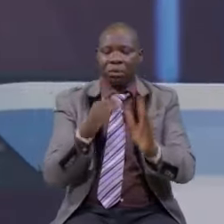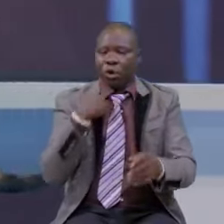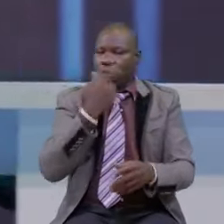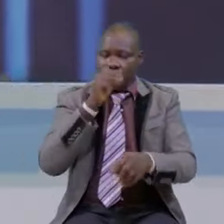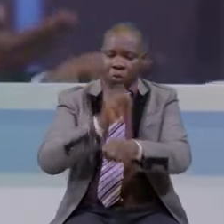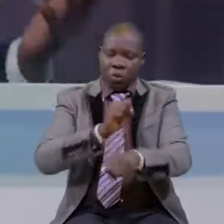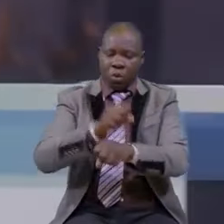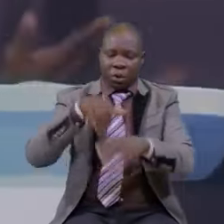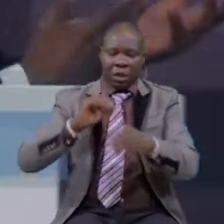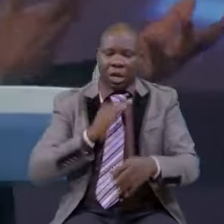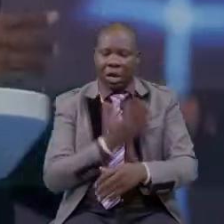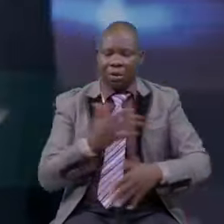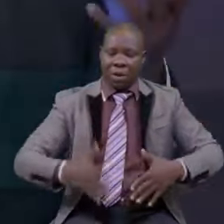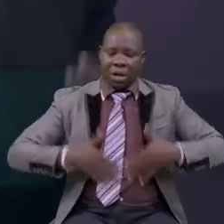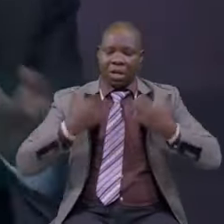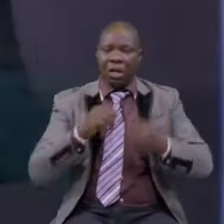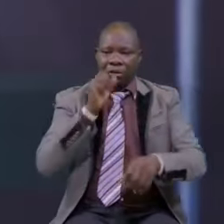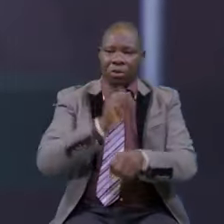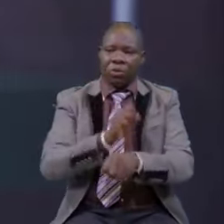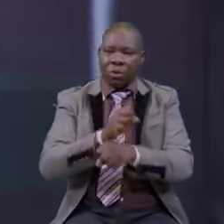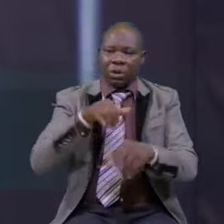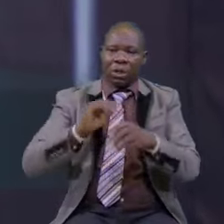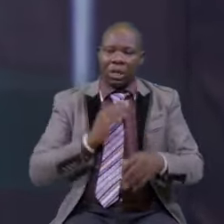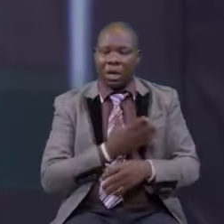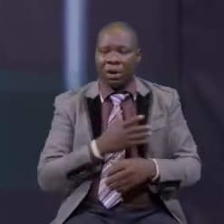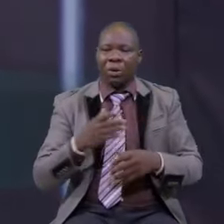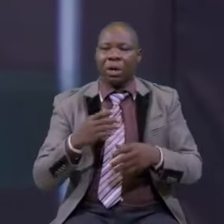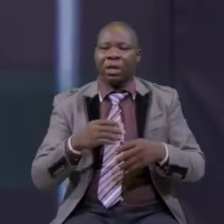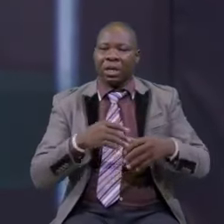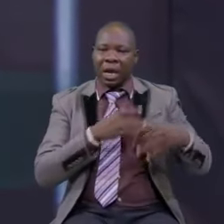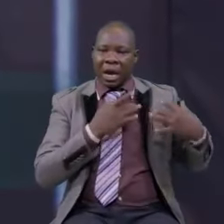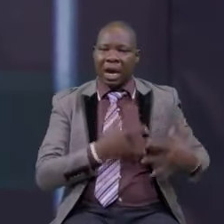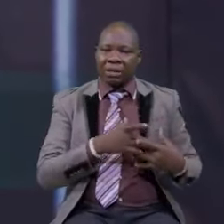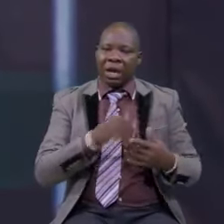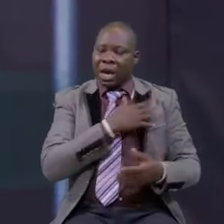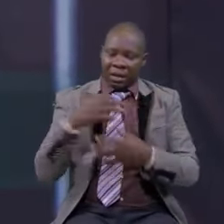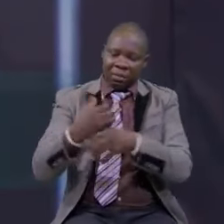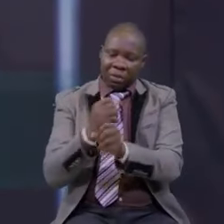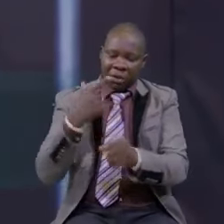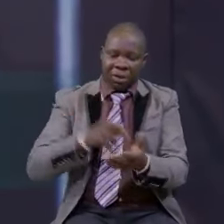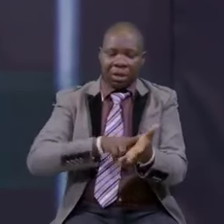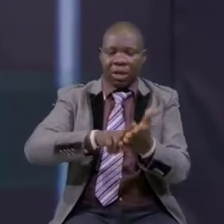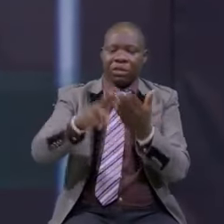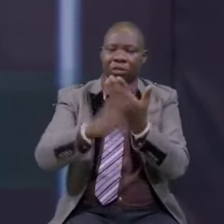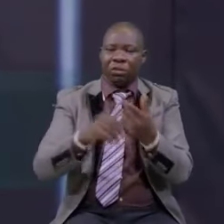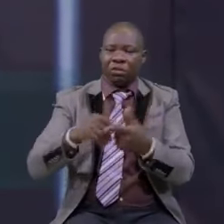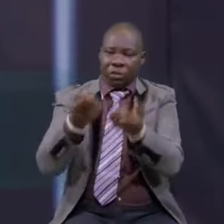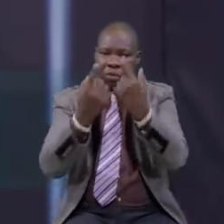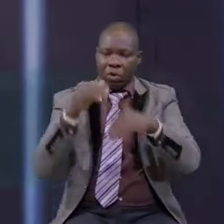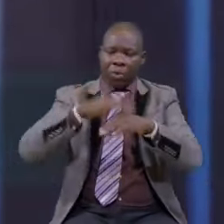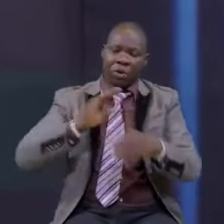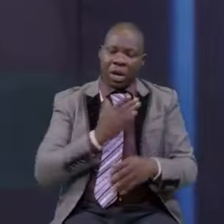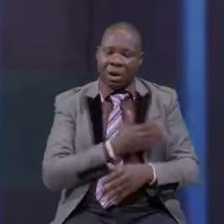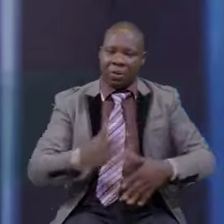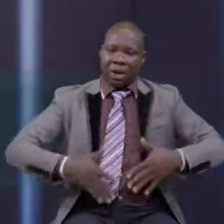in our lives, and brings righteousness to bear upon our lives. In verse 17, it says